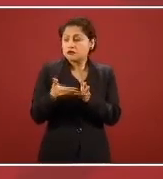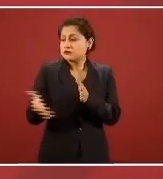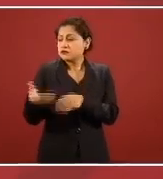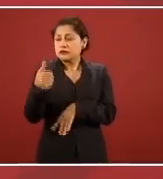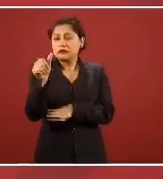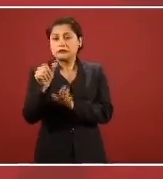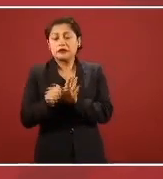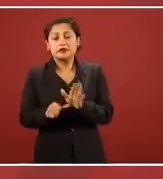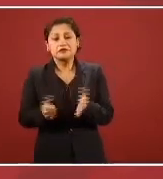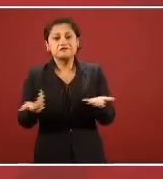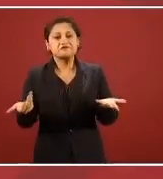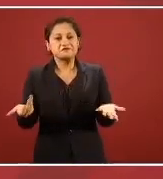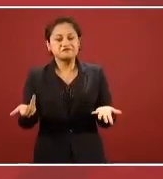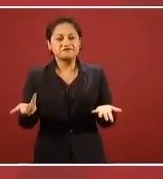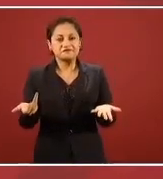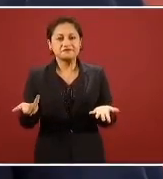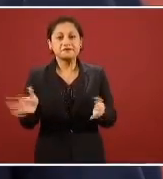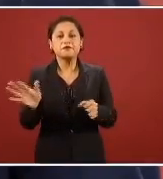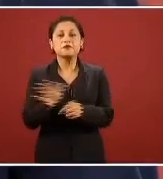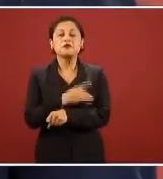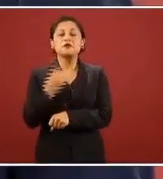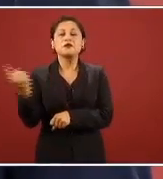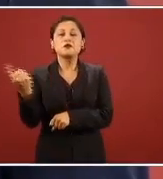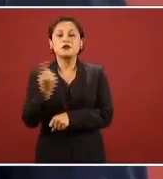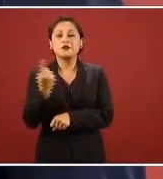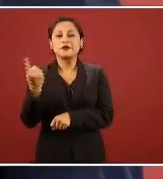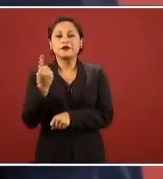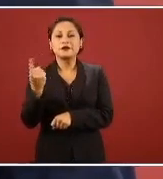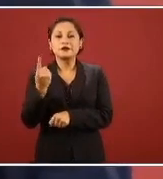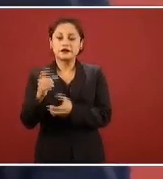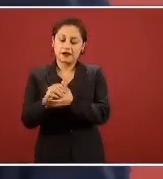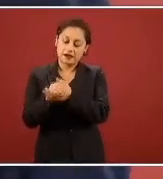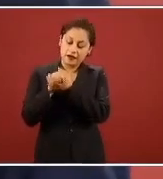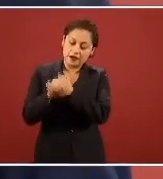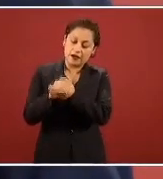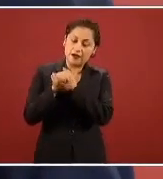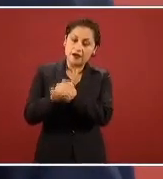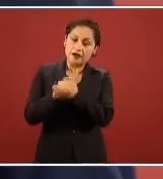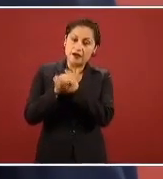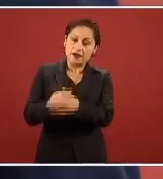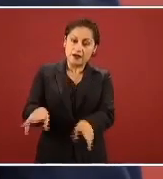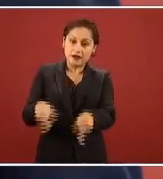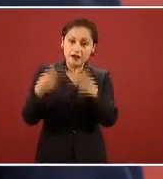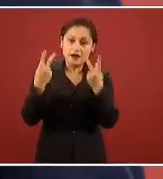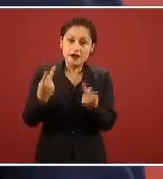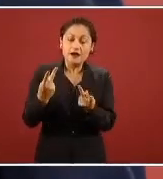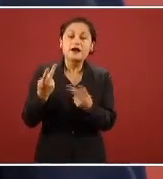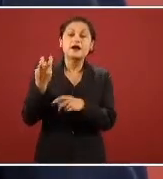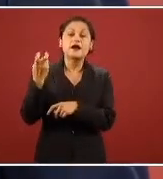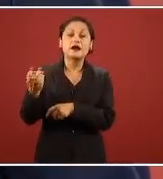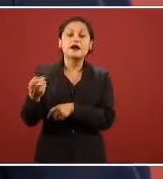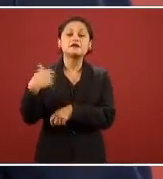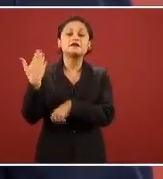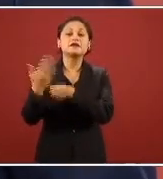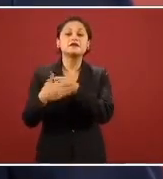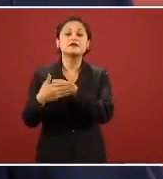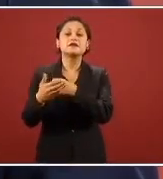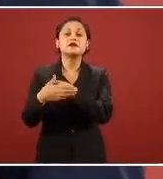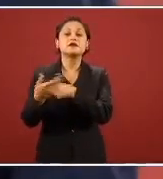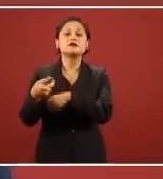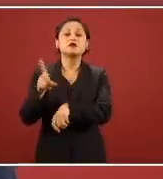6 months. Porque la rifa. Because es el the raffle is the 15th. Y va a venir el